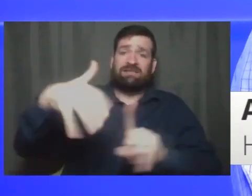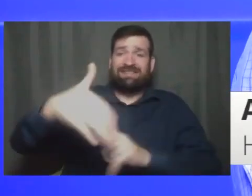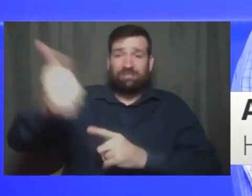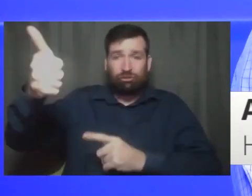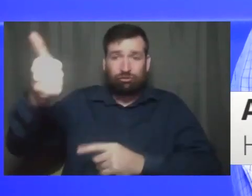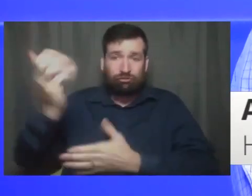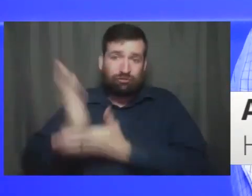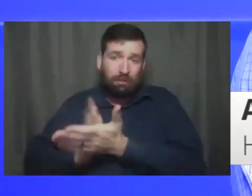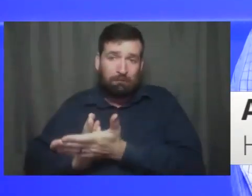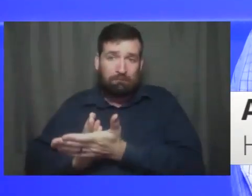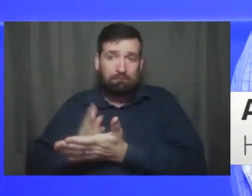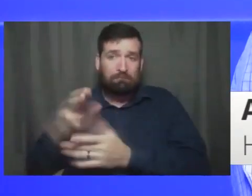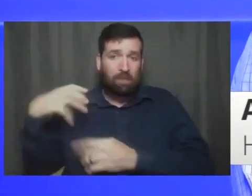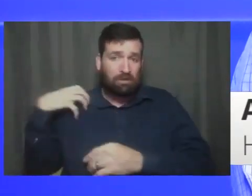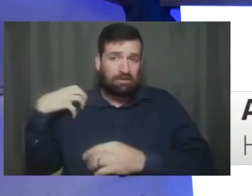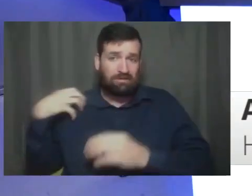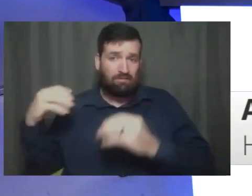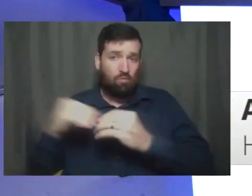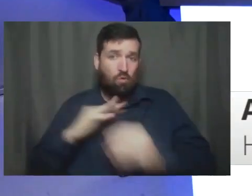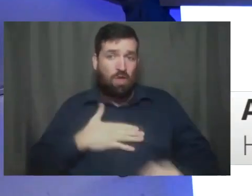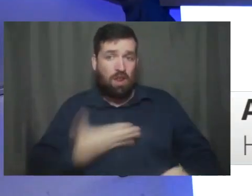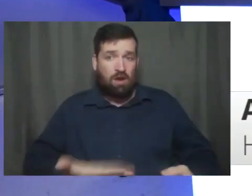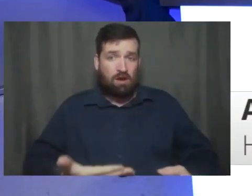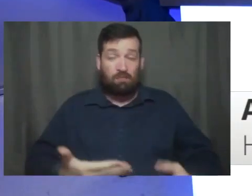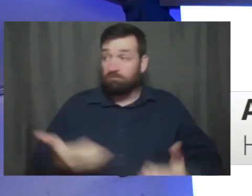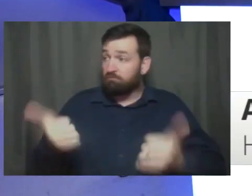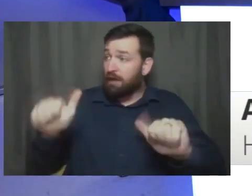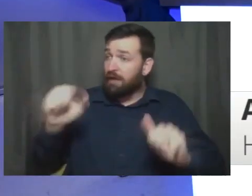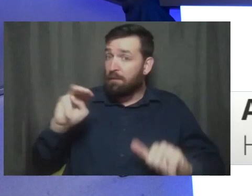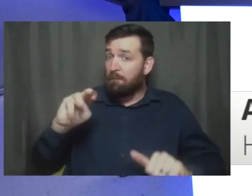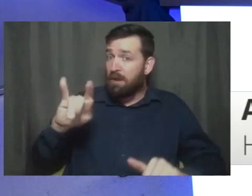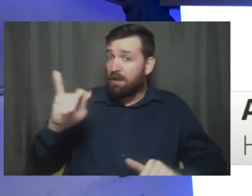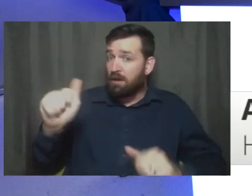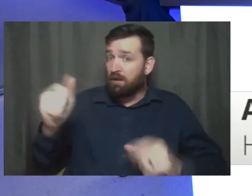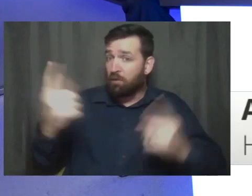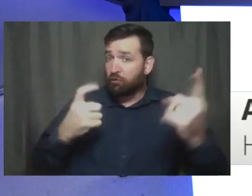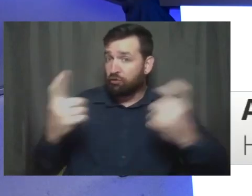to accommodate that. Do we have any reporter questions on the line?